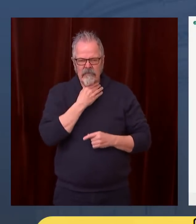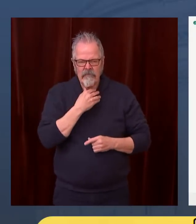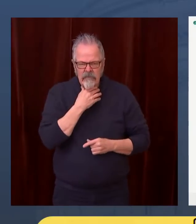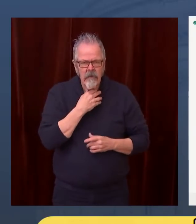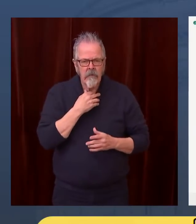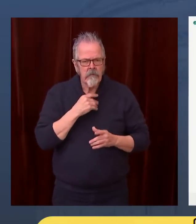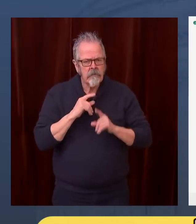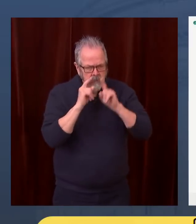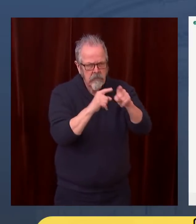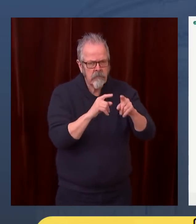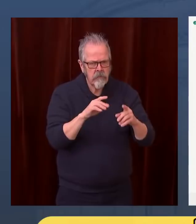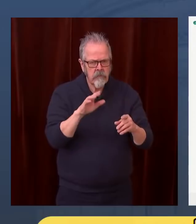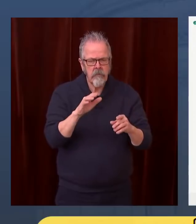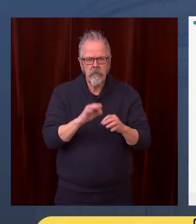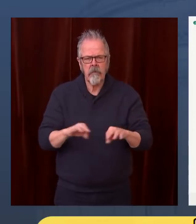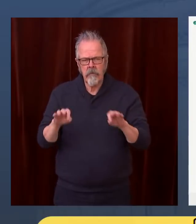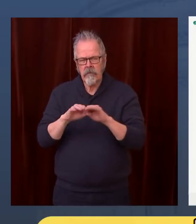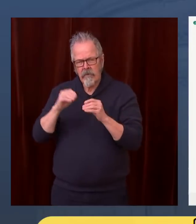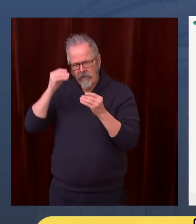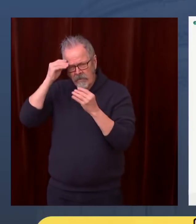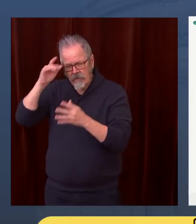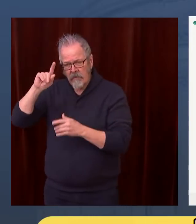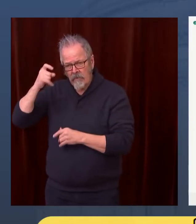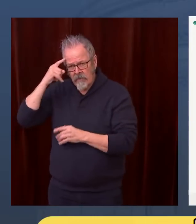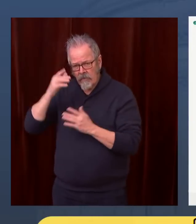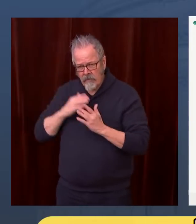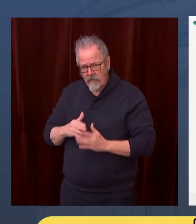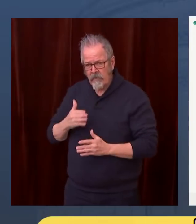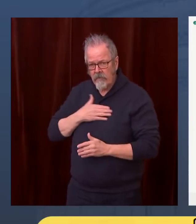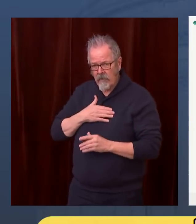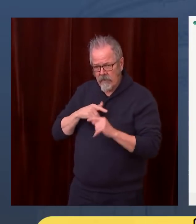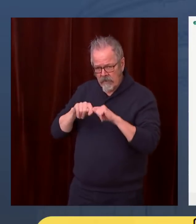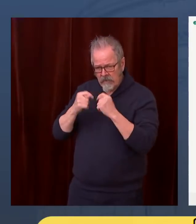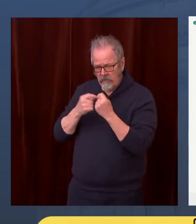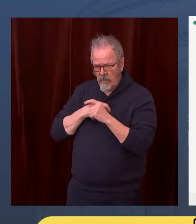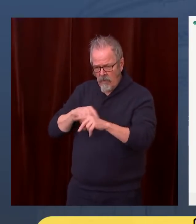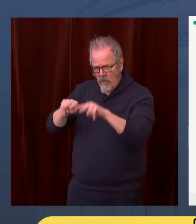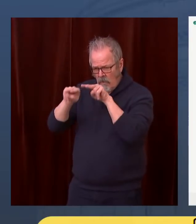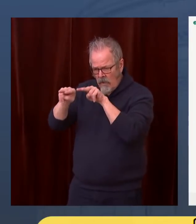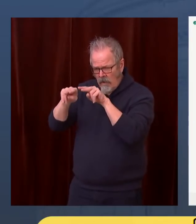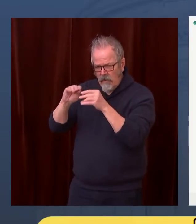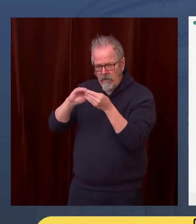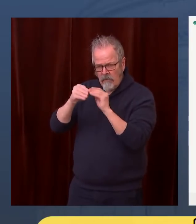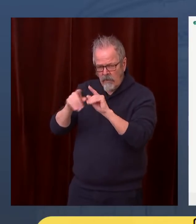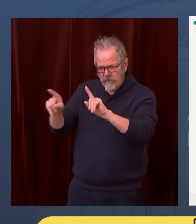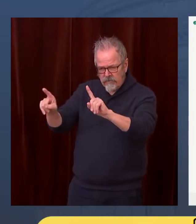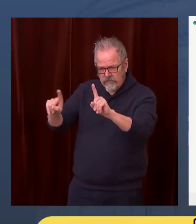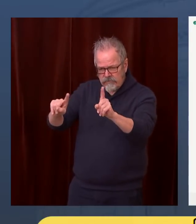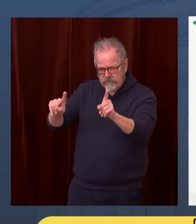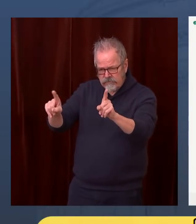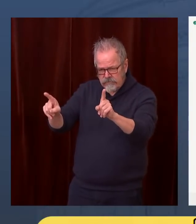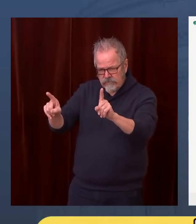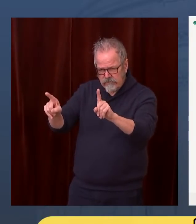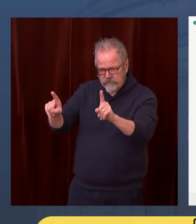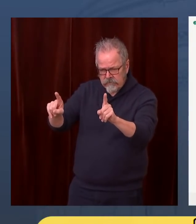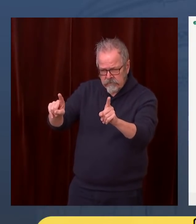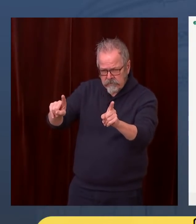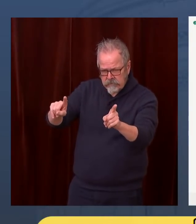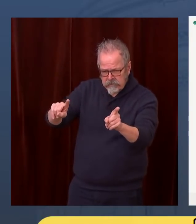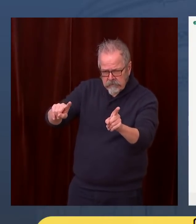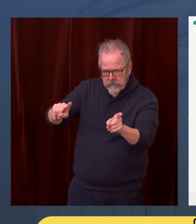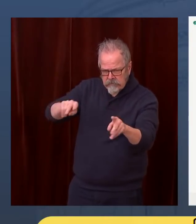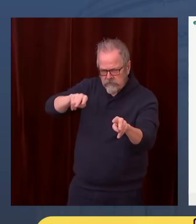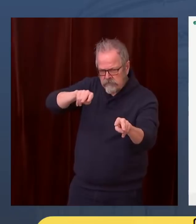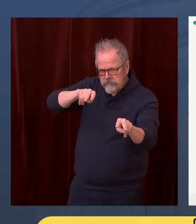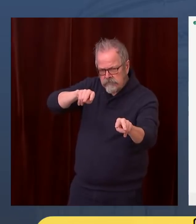his team as well as our teams continue to watch a number of measures which we've been saying throughout this press conference, but one of those has been the demand. What